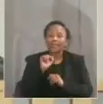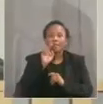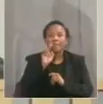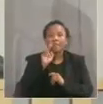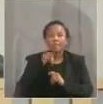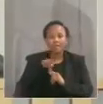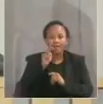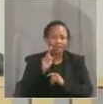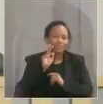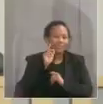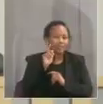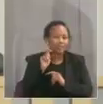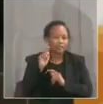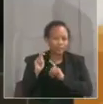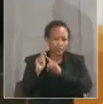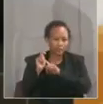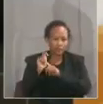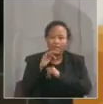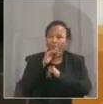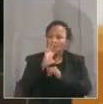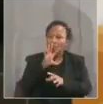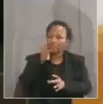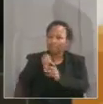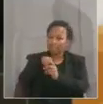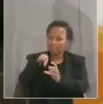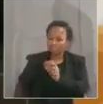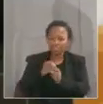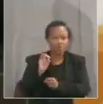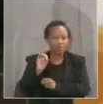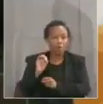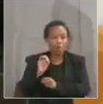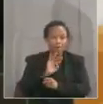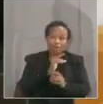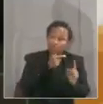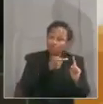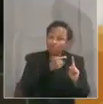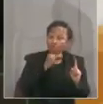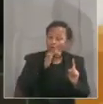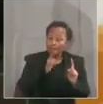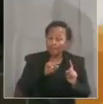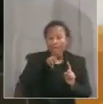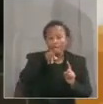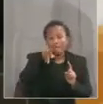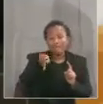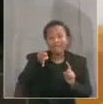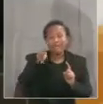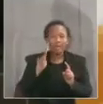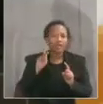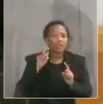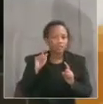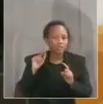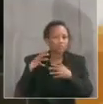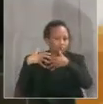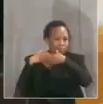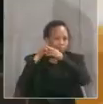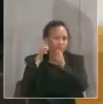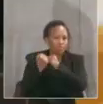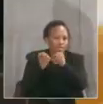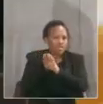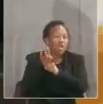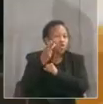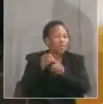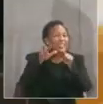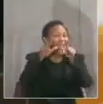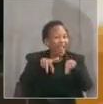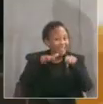PKTT, there was participation, did you mean the PKTT is now constituted in 2018 or